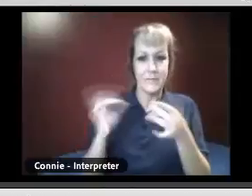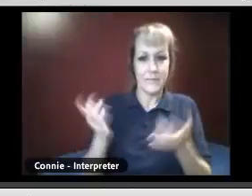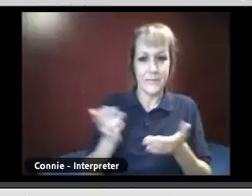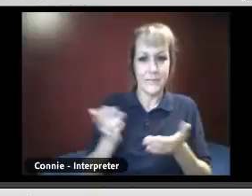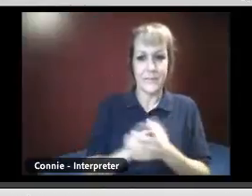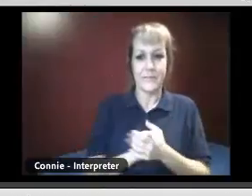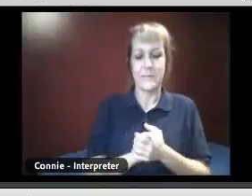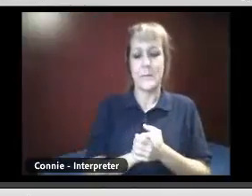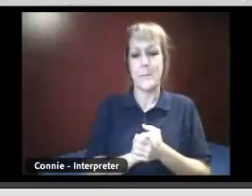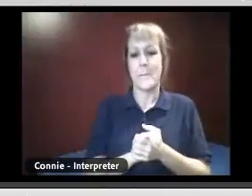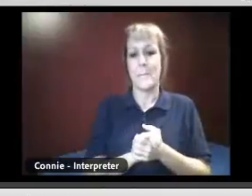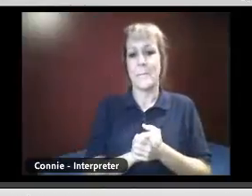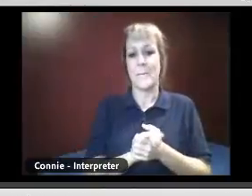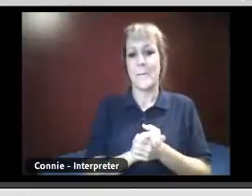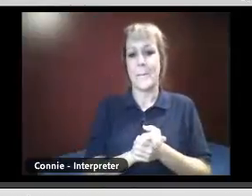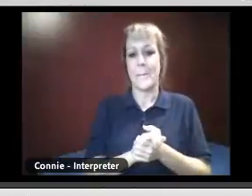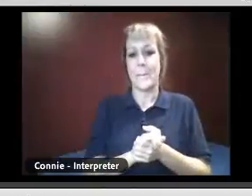the various styles.